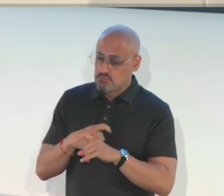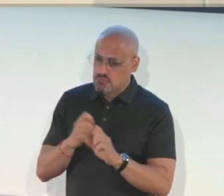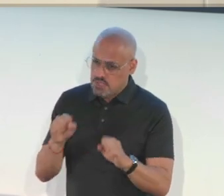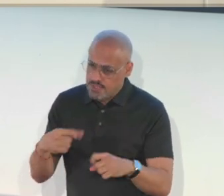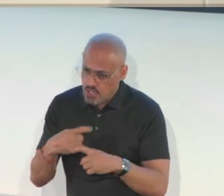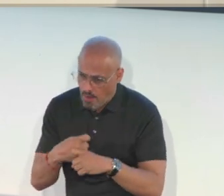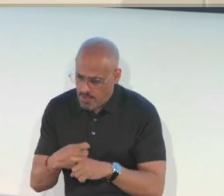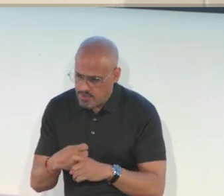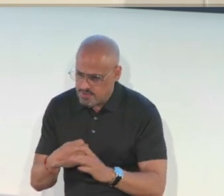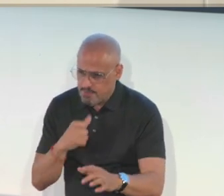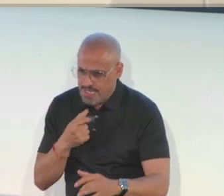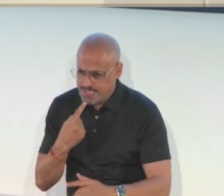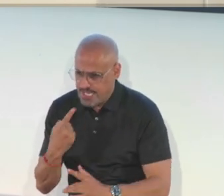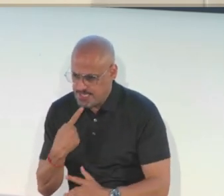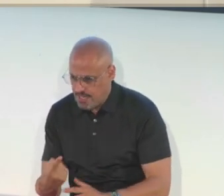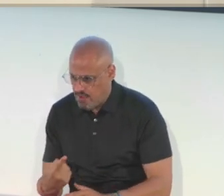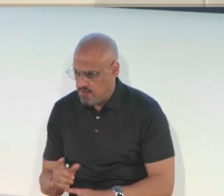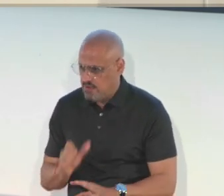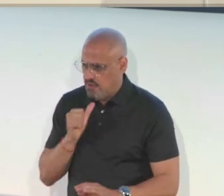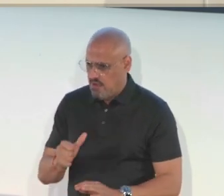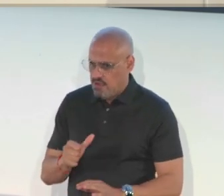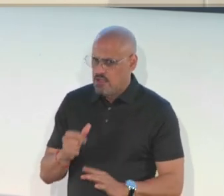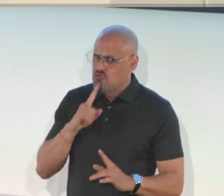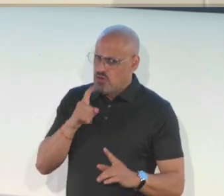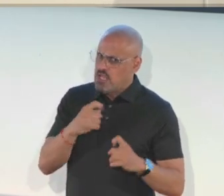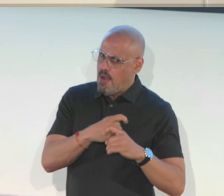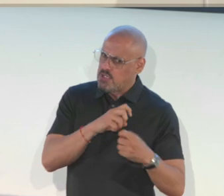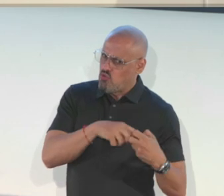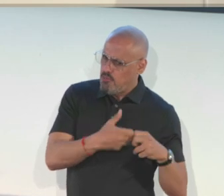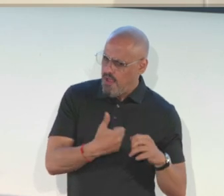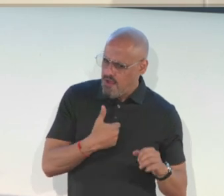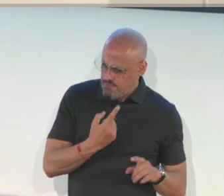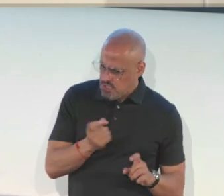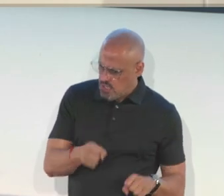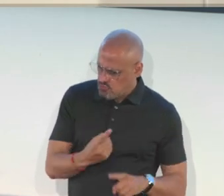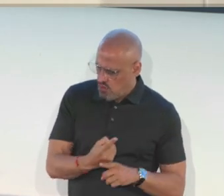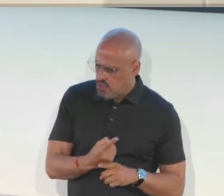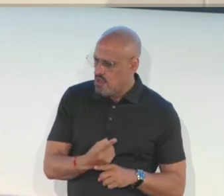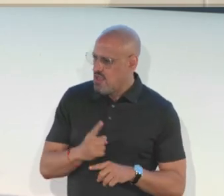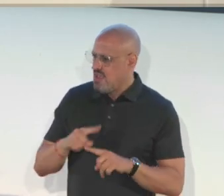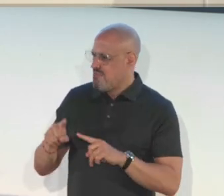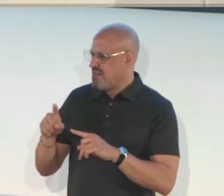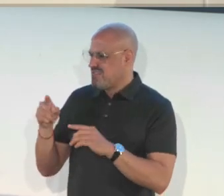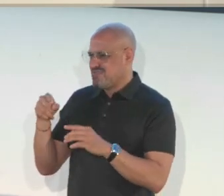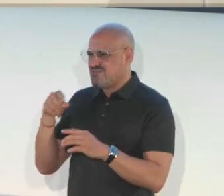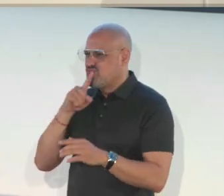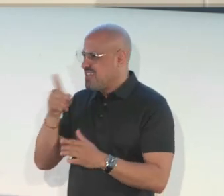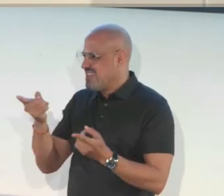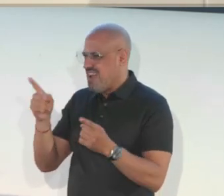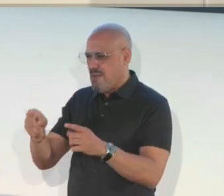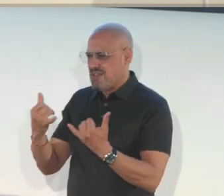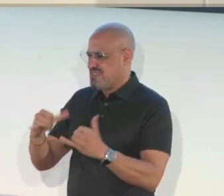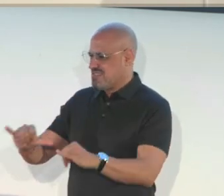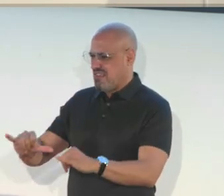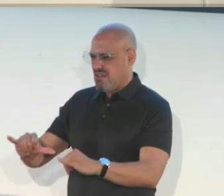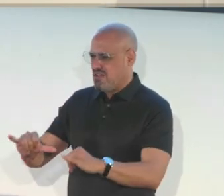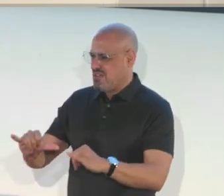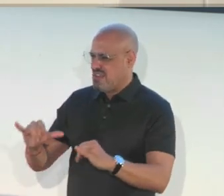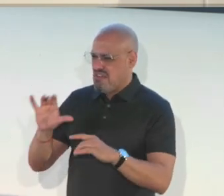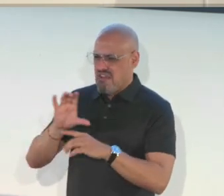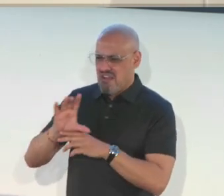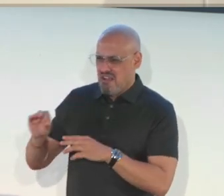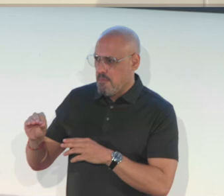is. I'm not saying it's not. Very complex problems. But fundamentally, what is still happening is